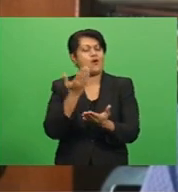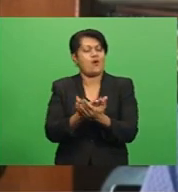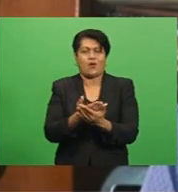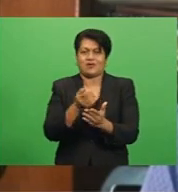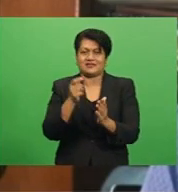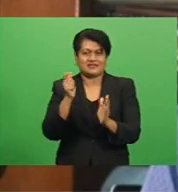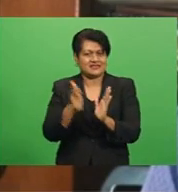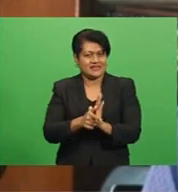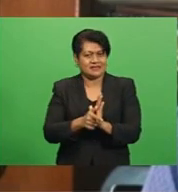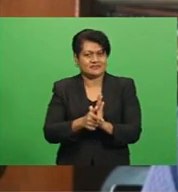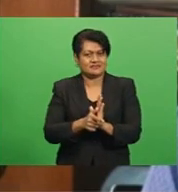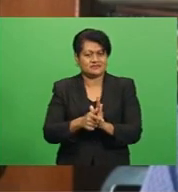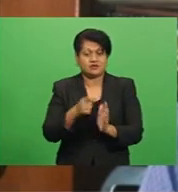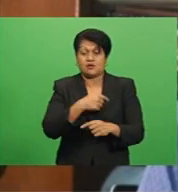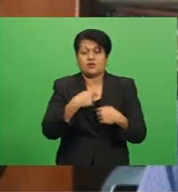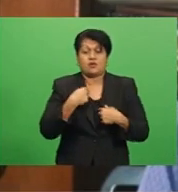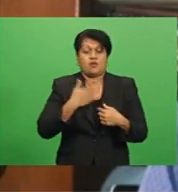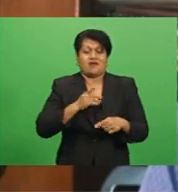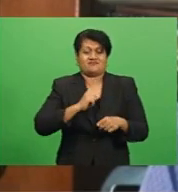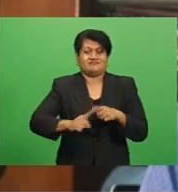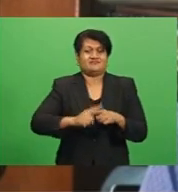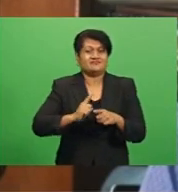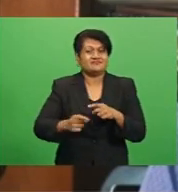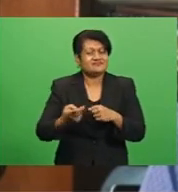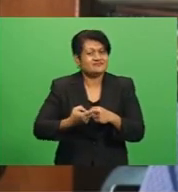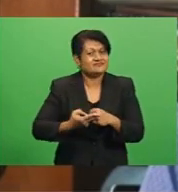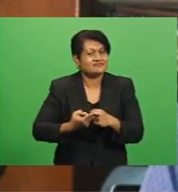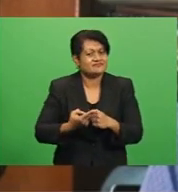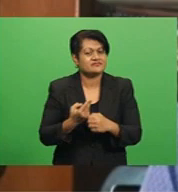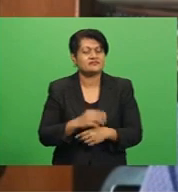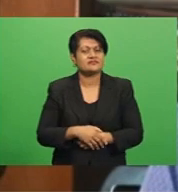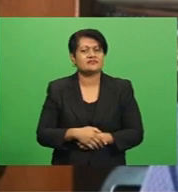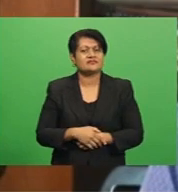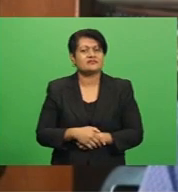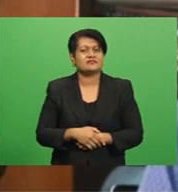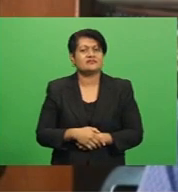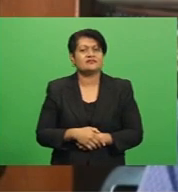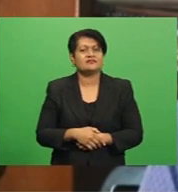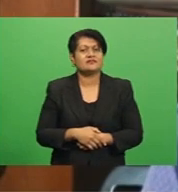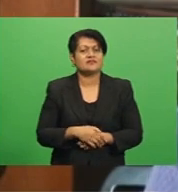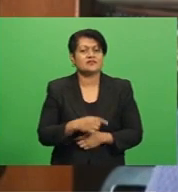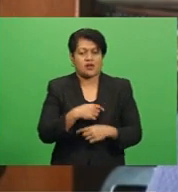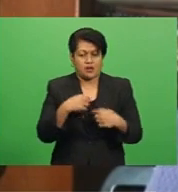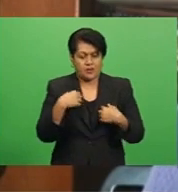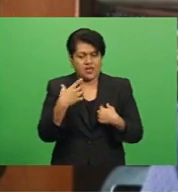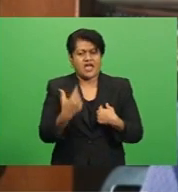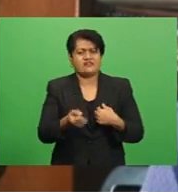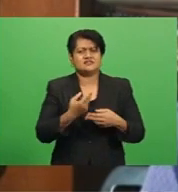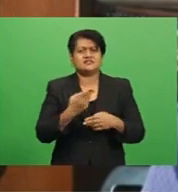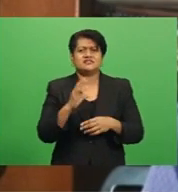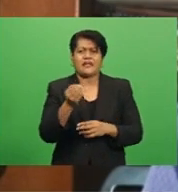fast fix, we will do fast fix. We have got also some tents